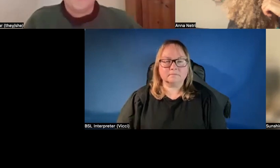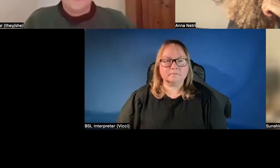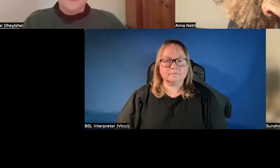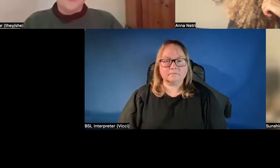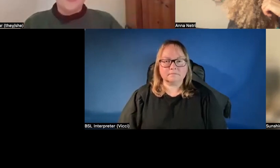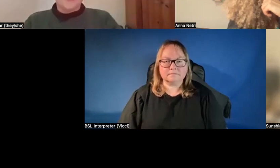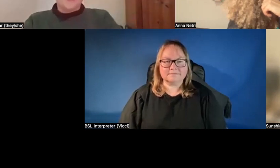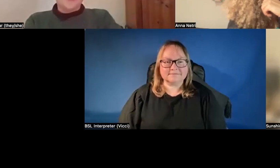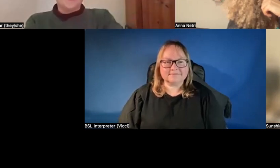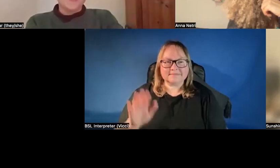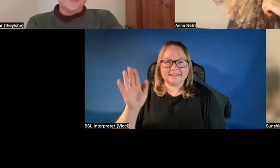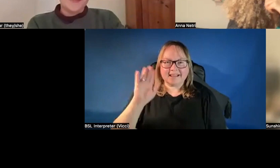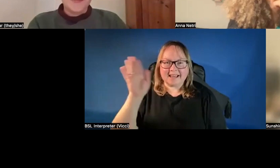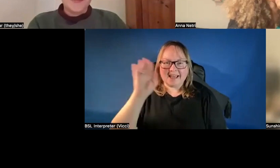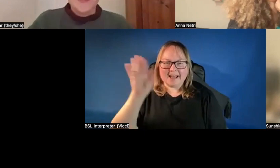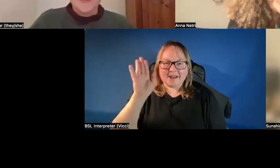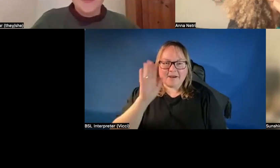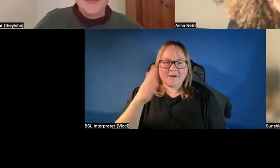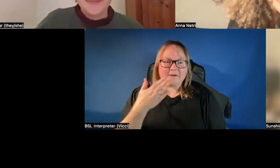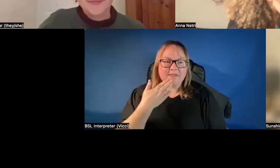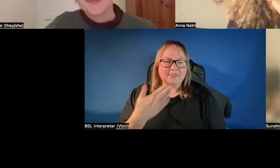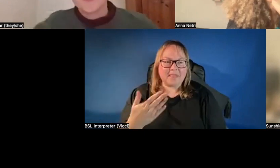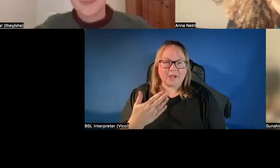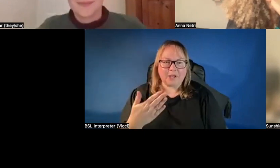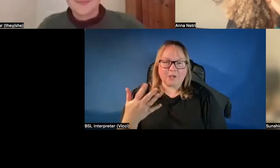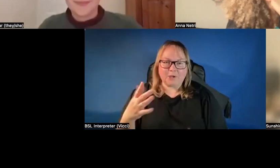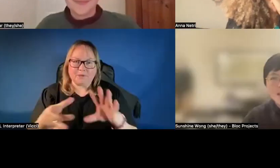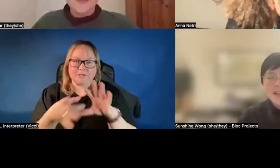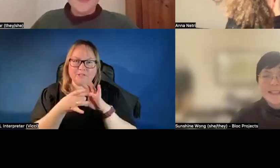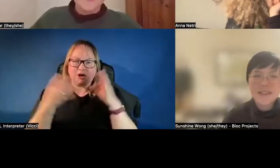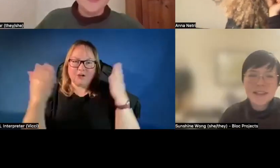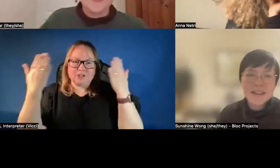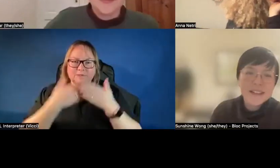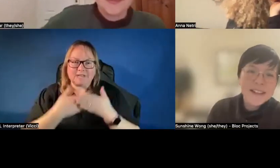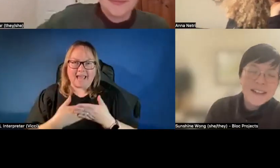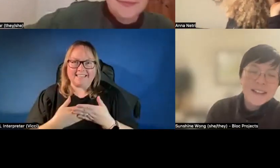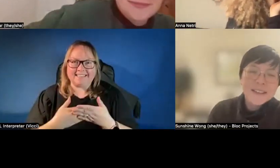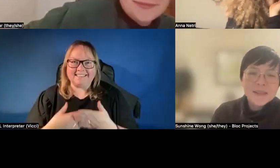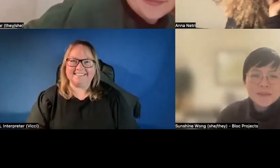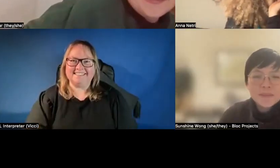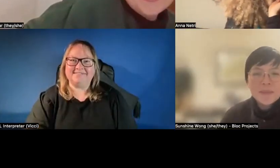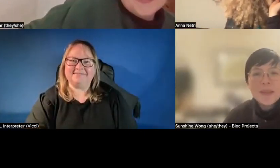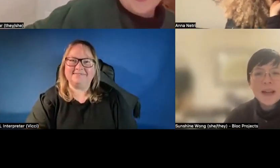Hi, everybody. Thanks for coming tonight to our harsh light session.